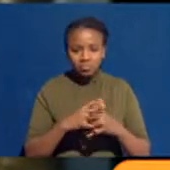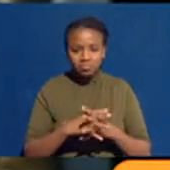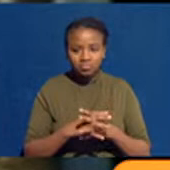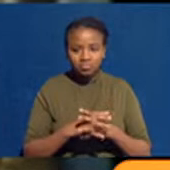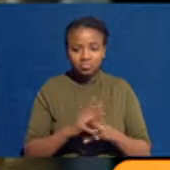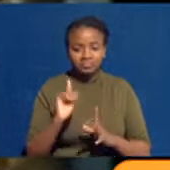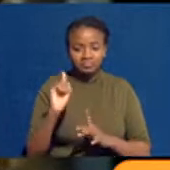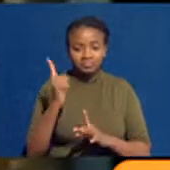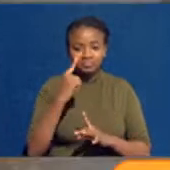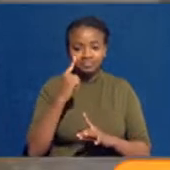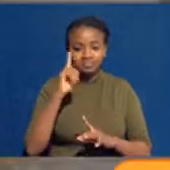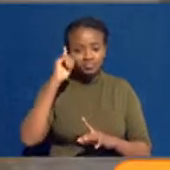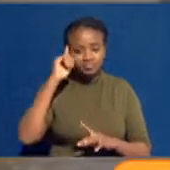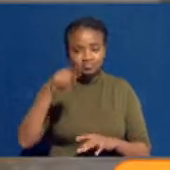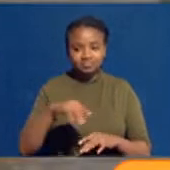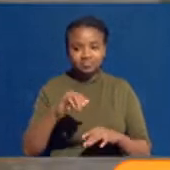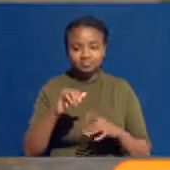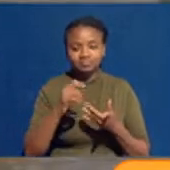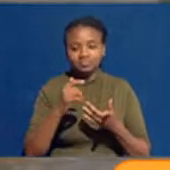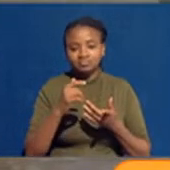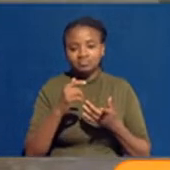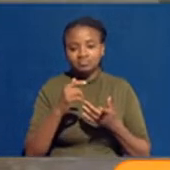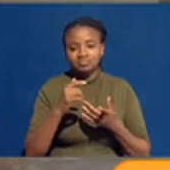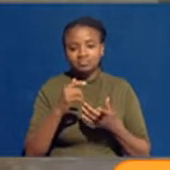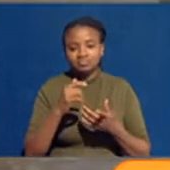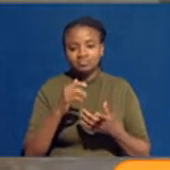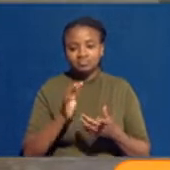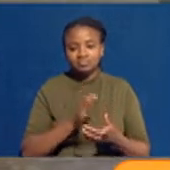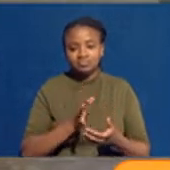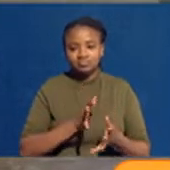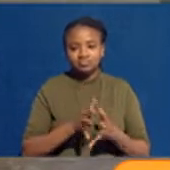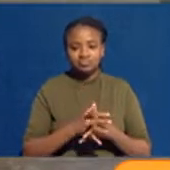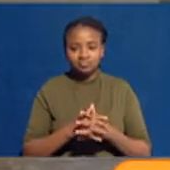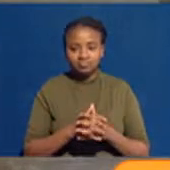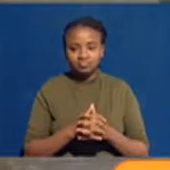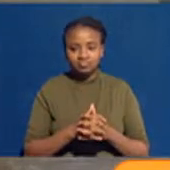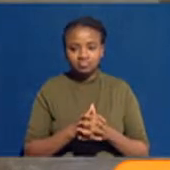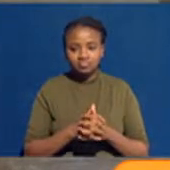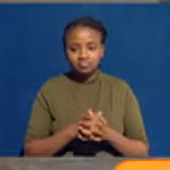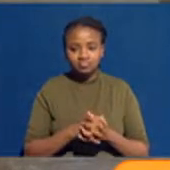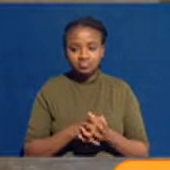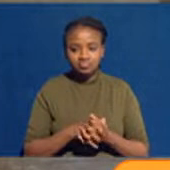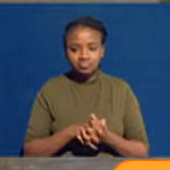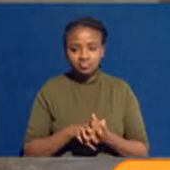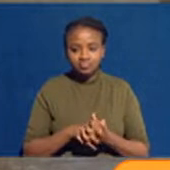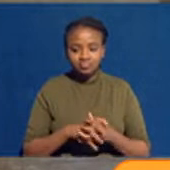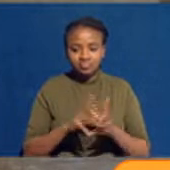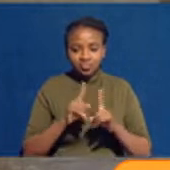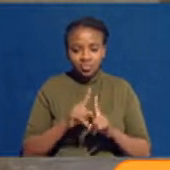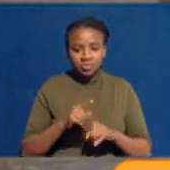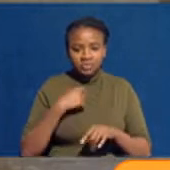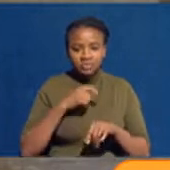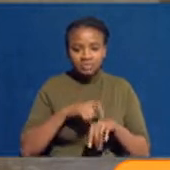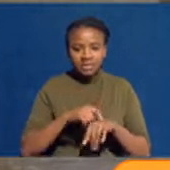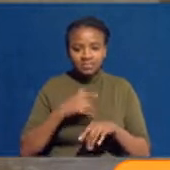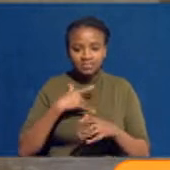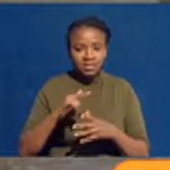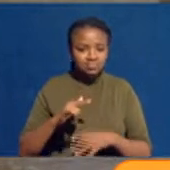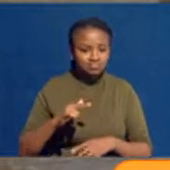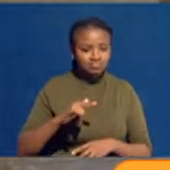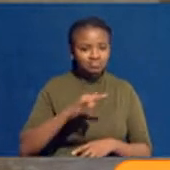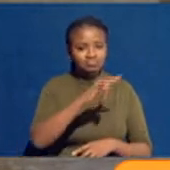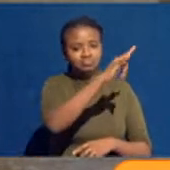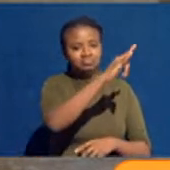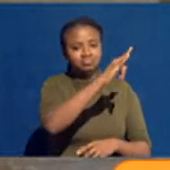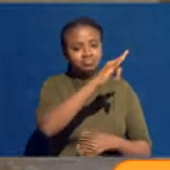African-American woman in space. What difference it makes that you're there? And how do you use your place